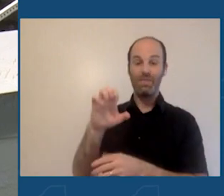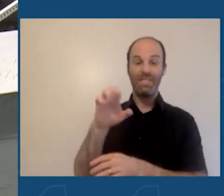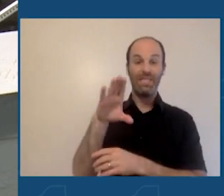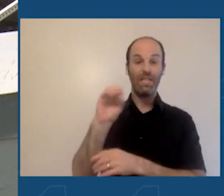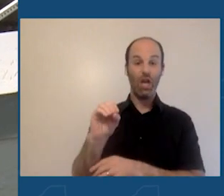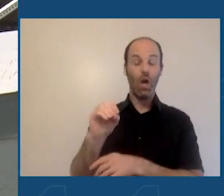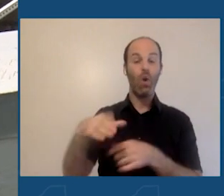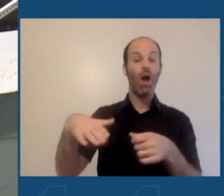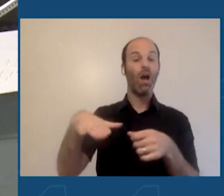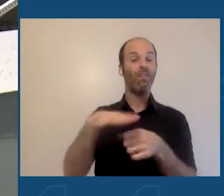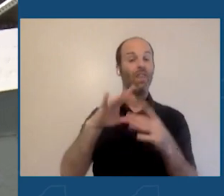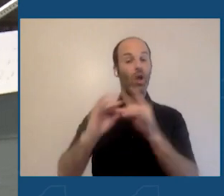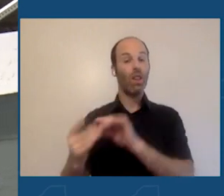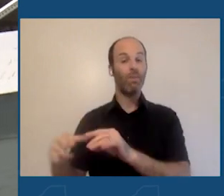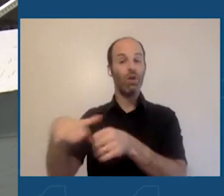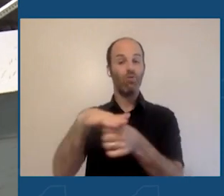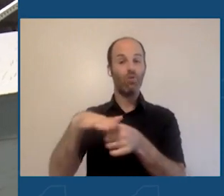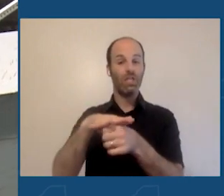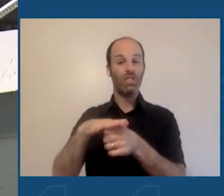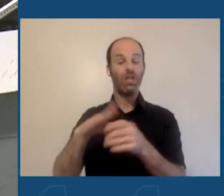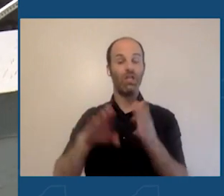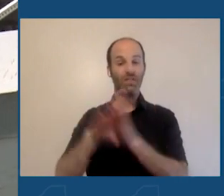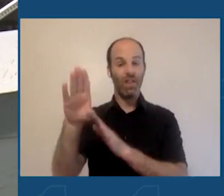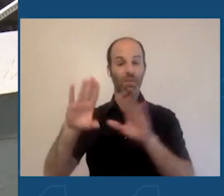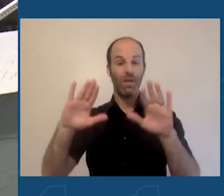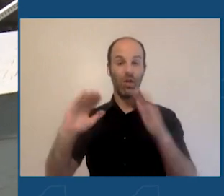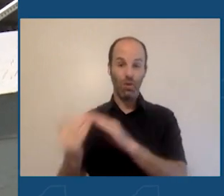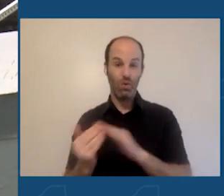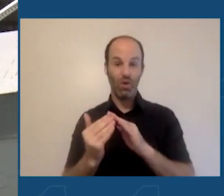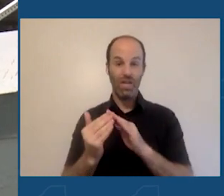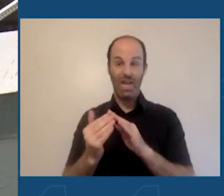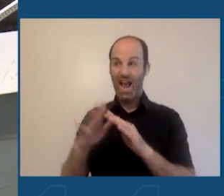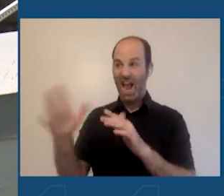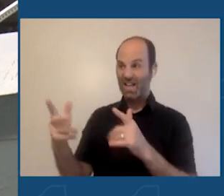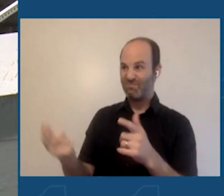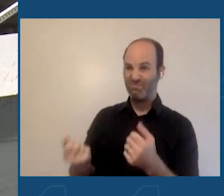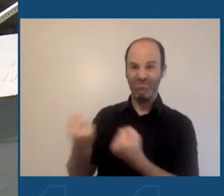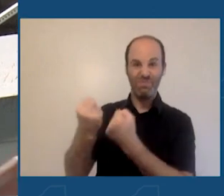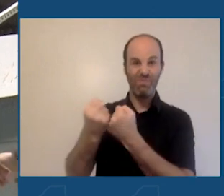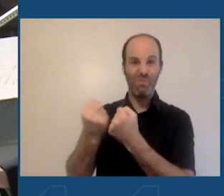Development Authority and the driving force behind these wonderful venues.